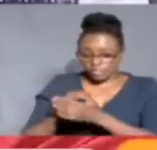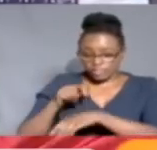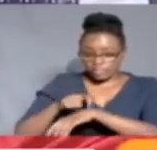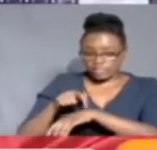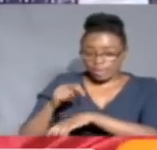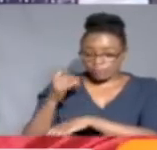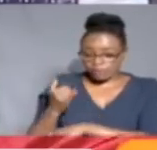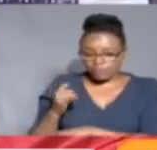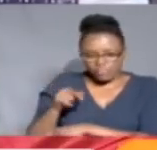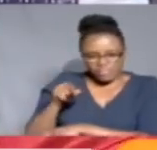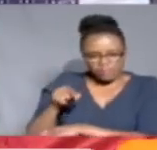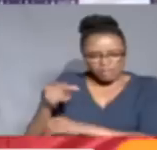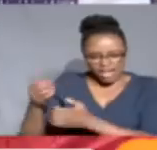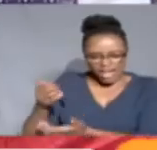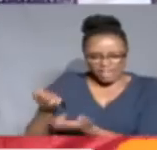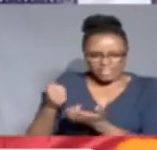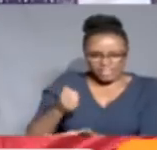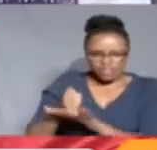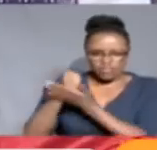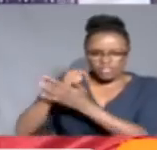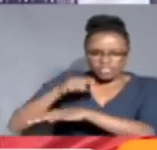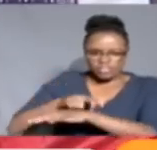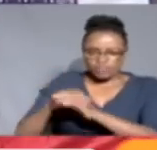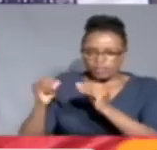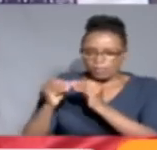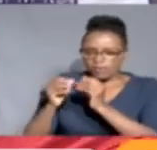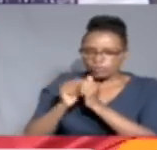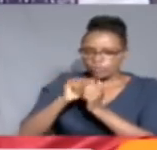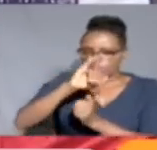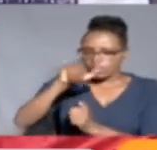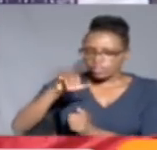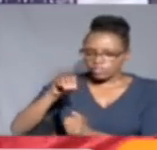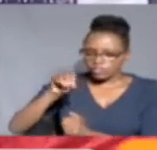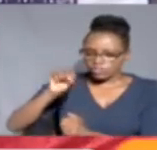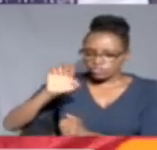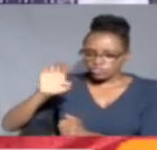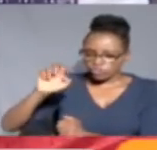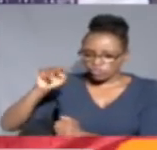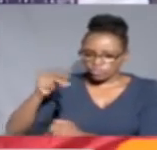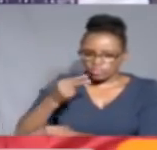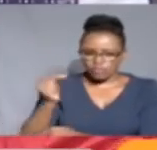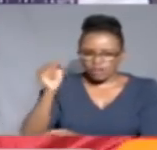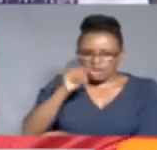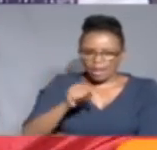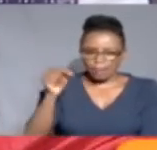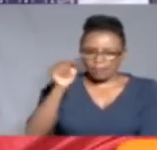I needed help. Mm. And that's when I met Joseph. Joseph used to come there